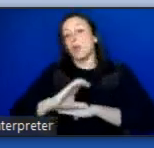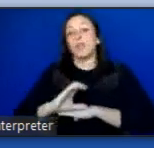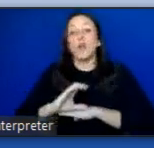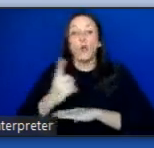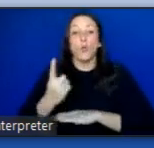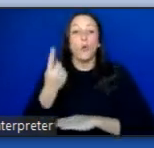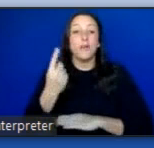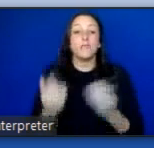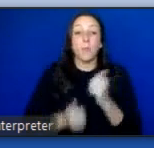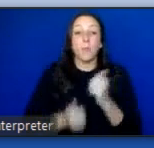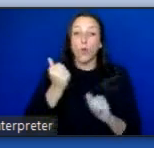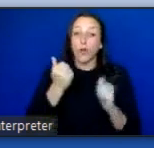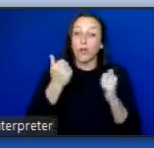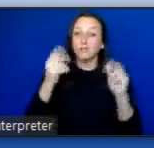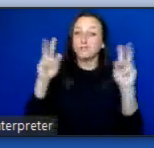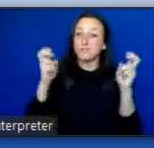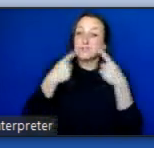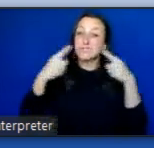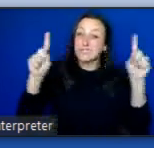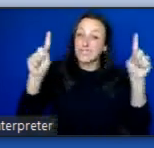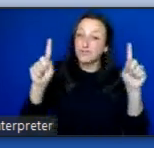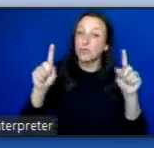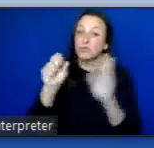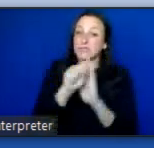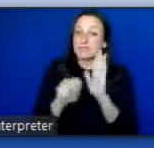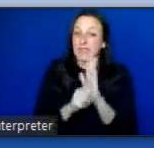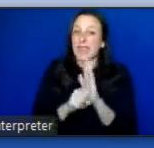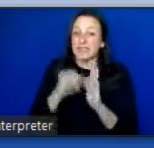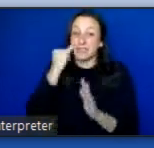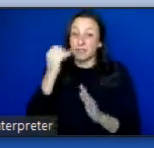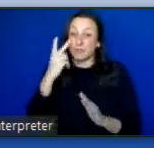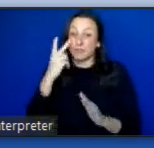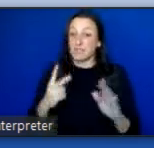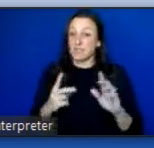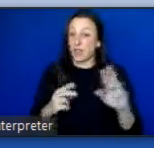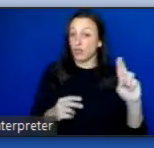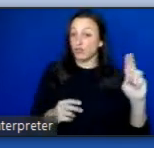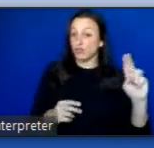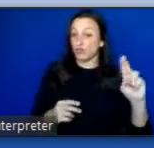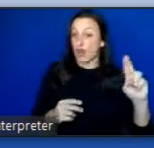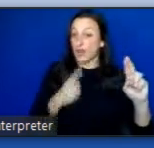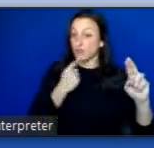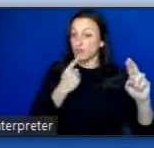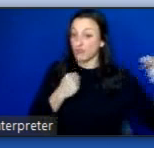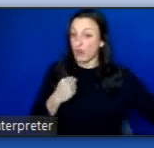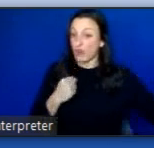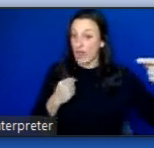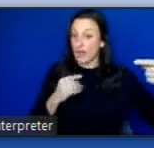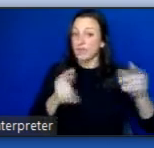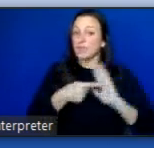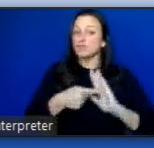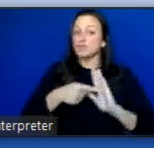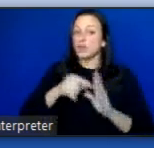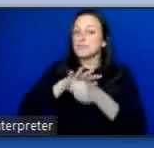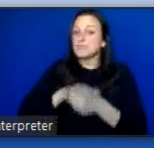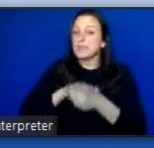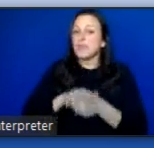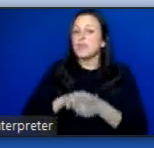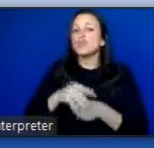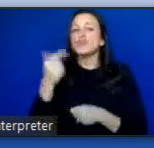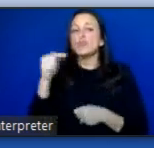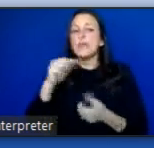states. If you look at the bar on the right, the stress level shows a low level in green,